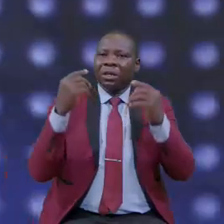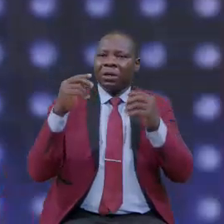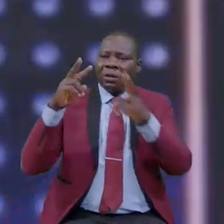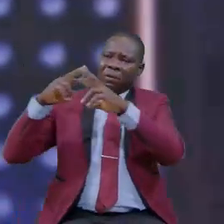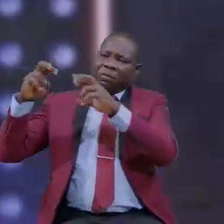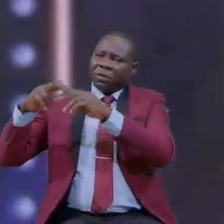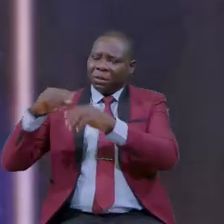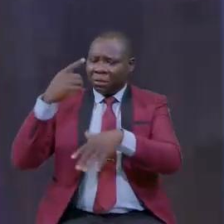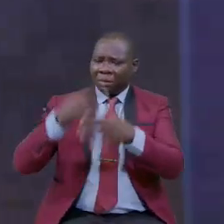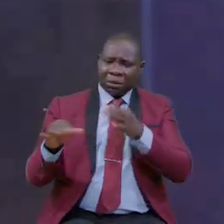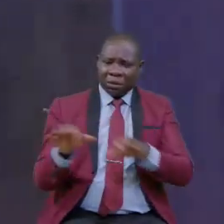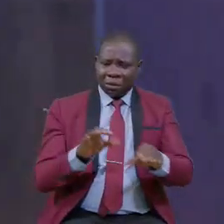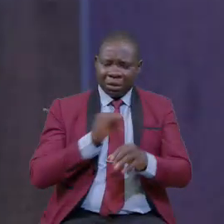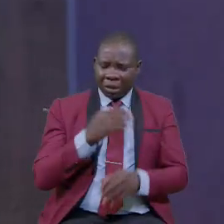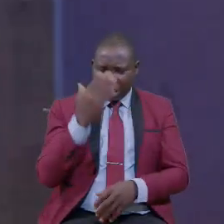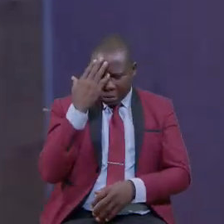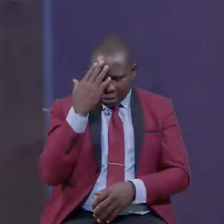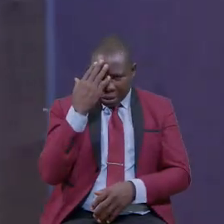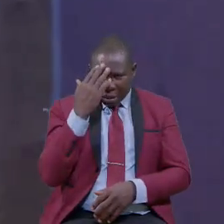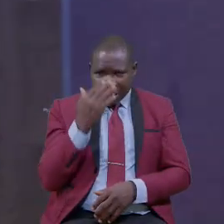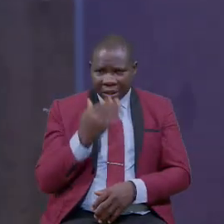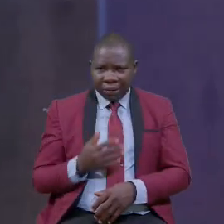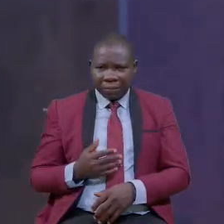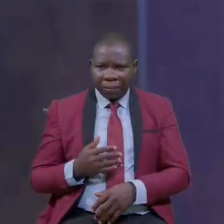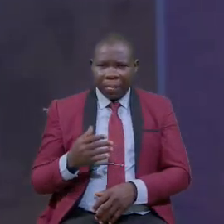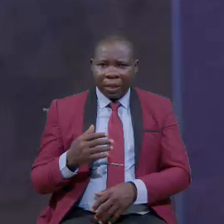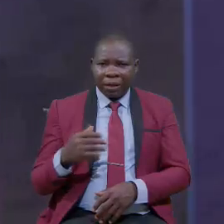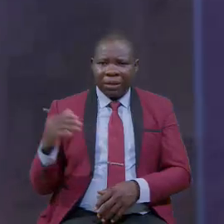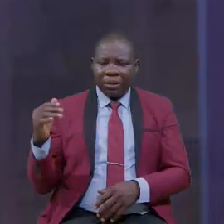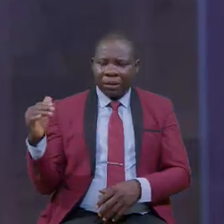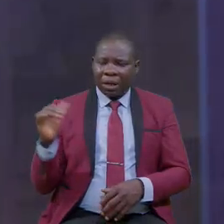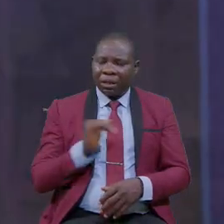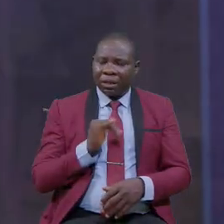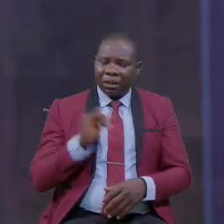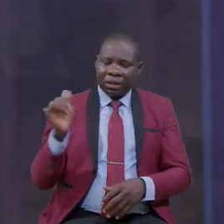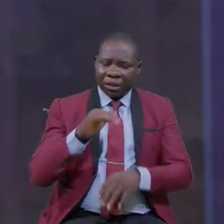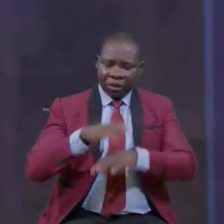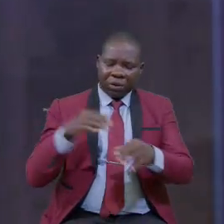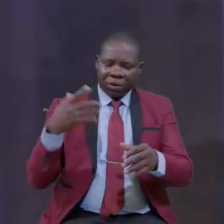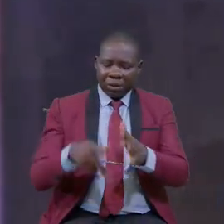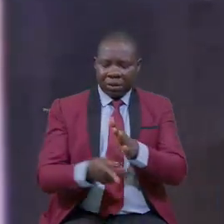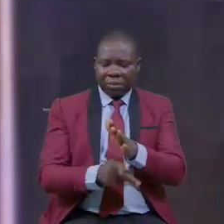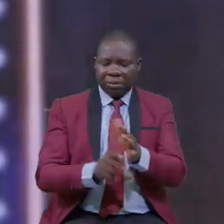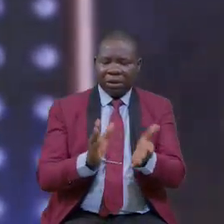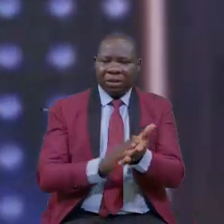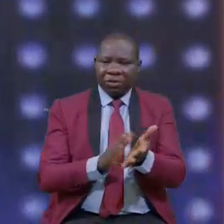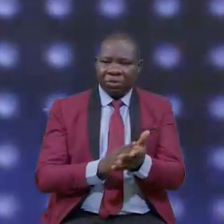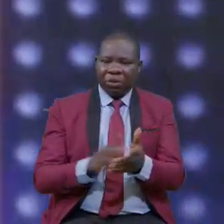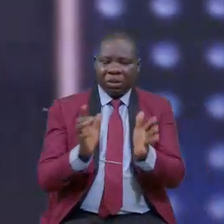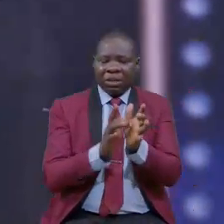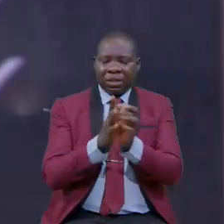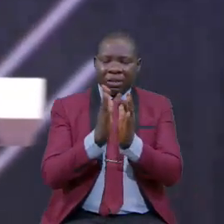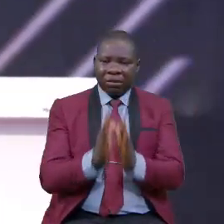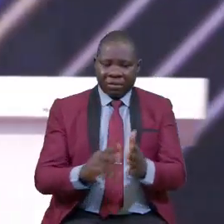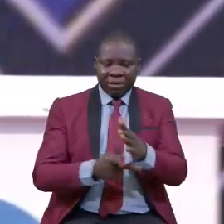school they call it second they call it Christian primary school and then I went to you know church every